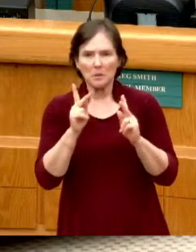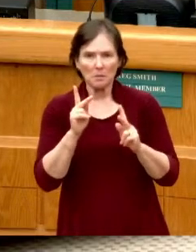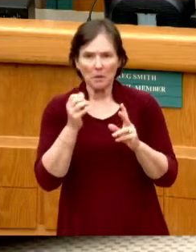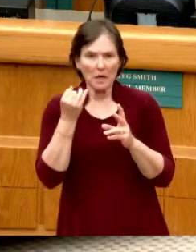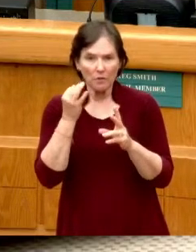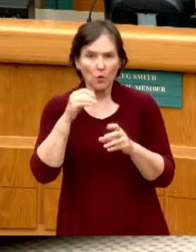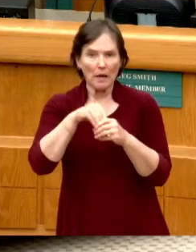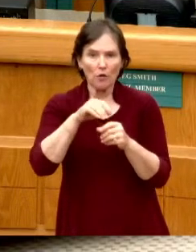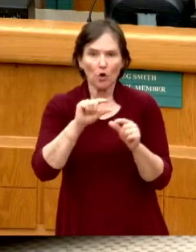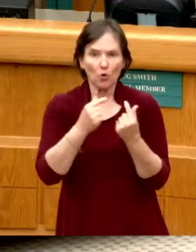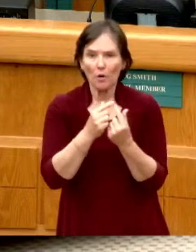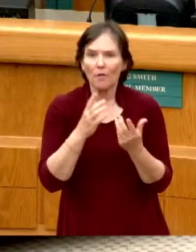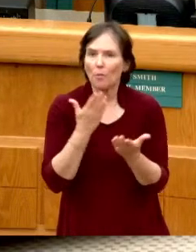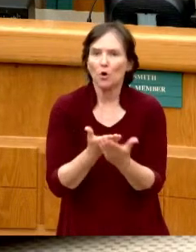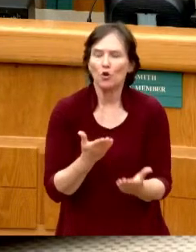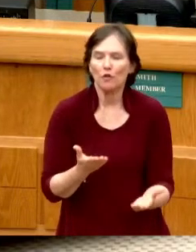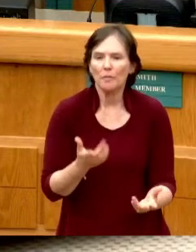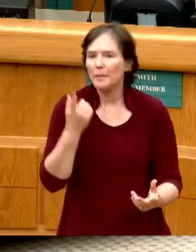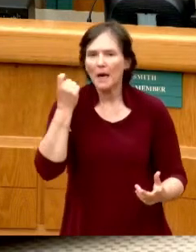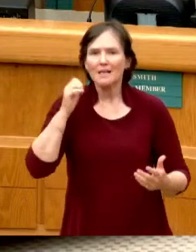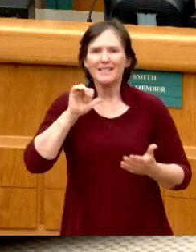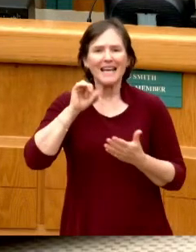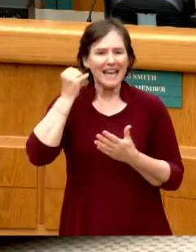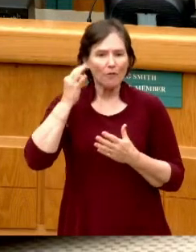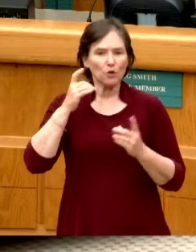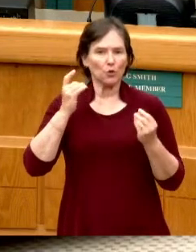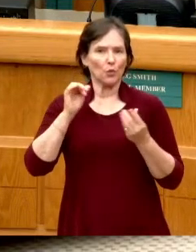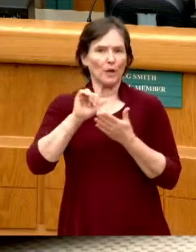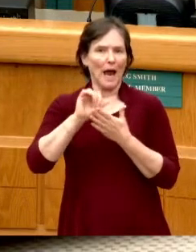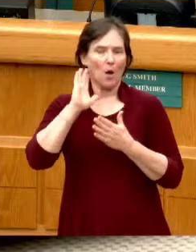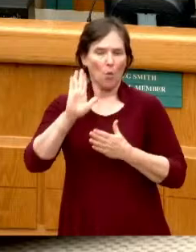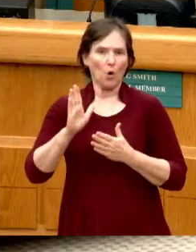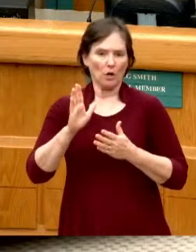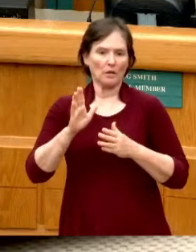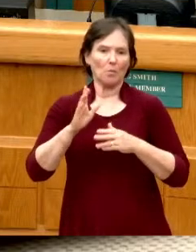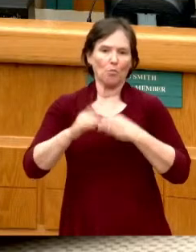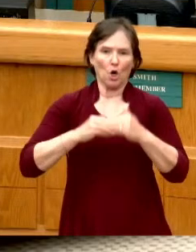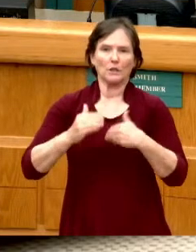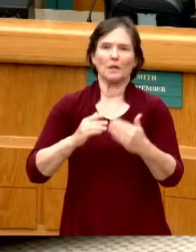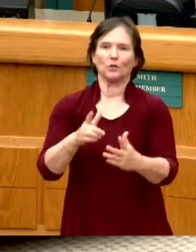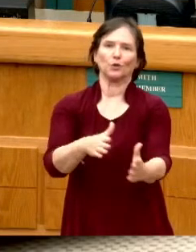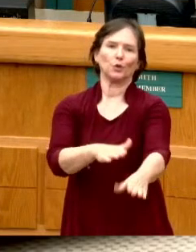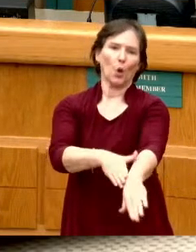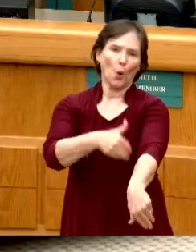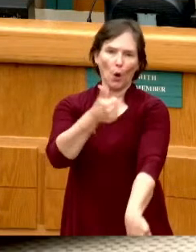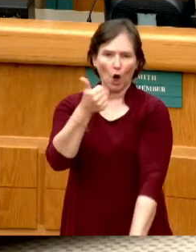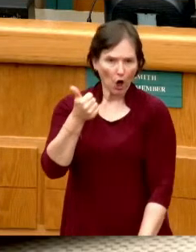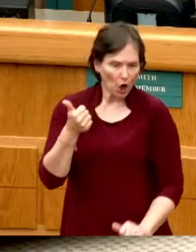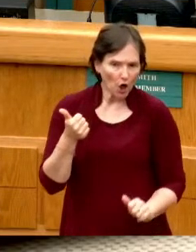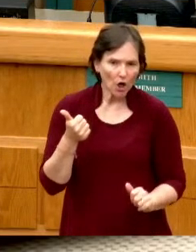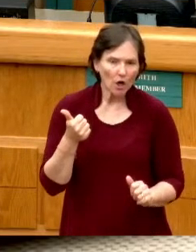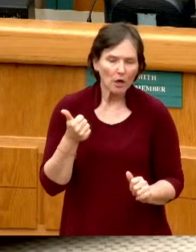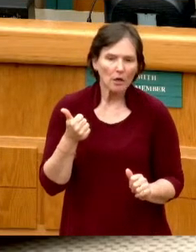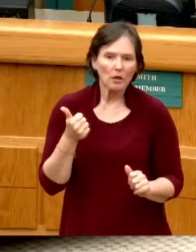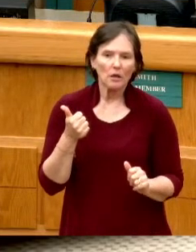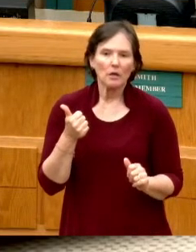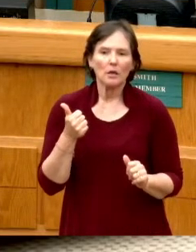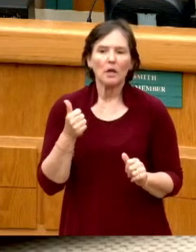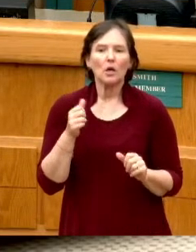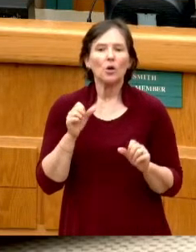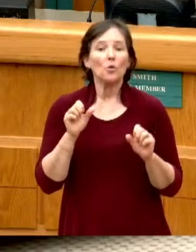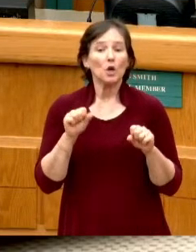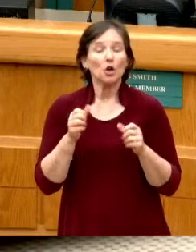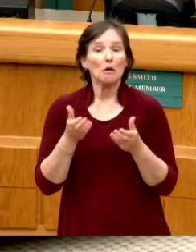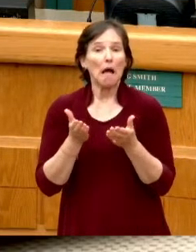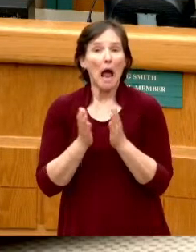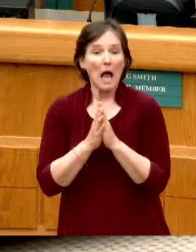asked us to vaccinate with a sense of urgency and has also asked us we could ask them to wear a badge